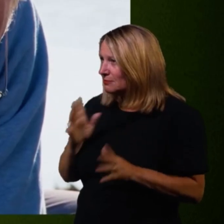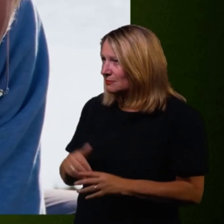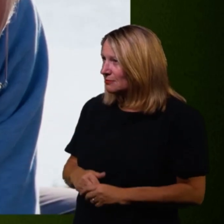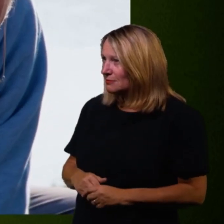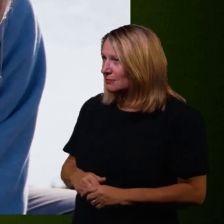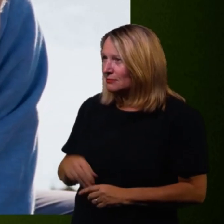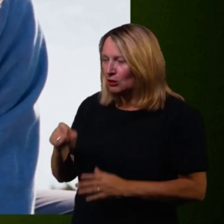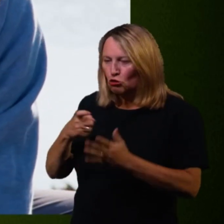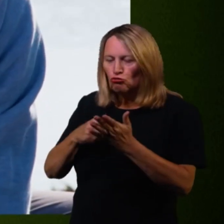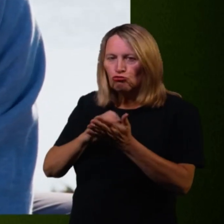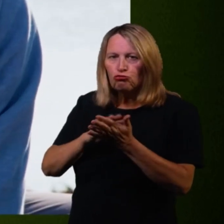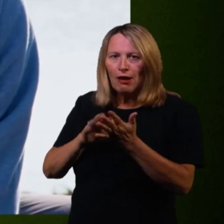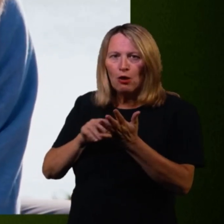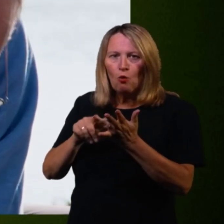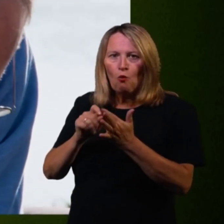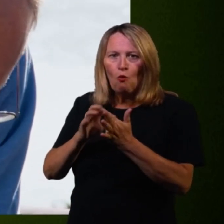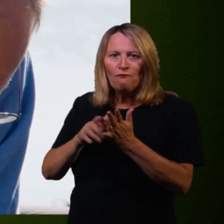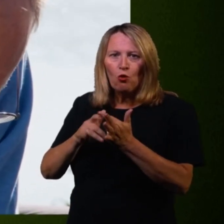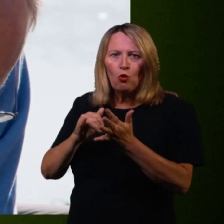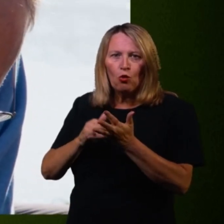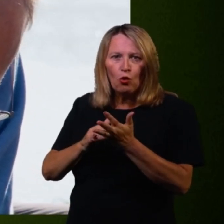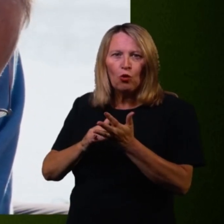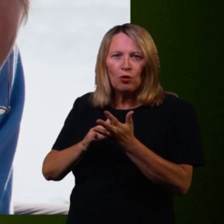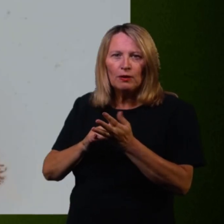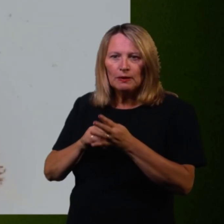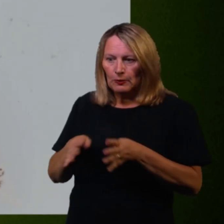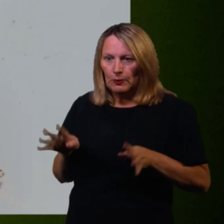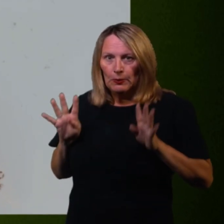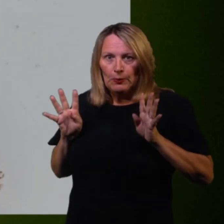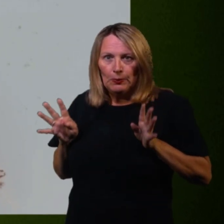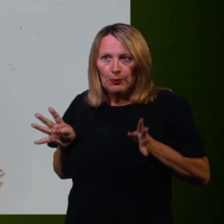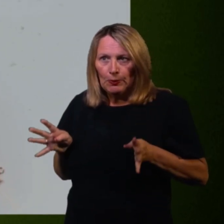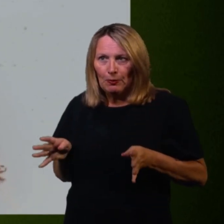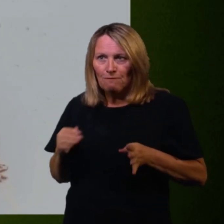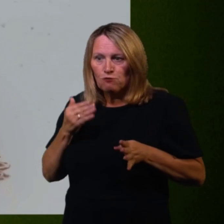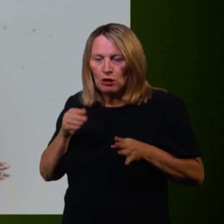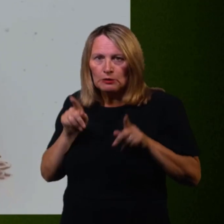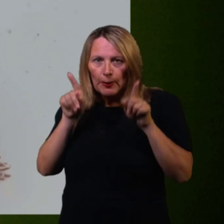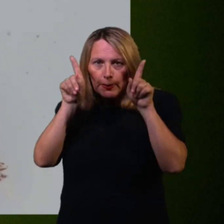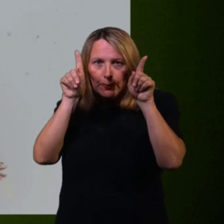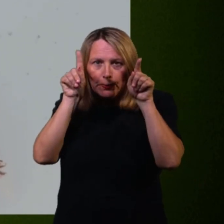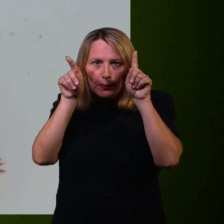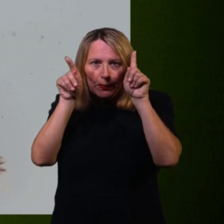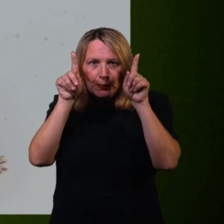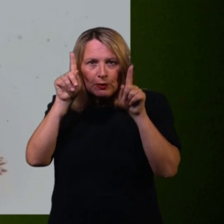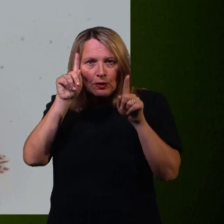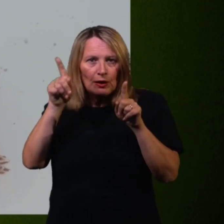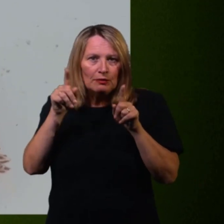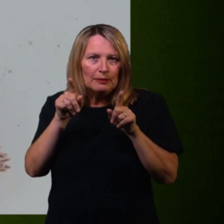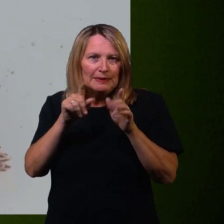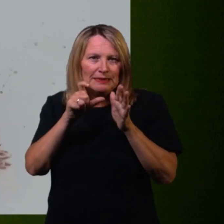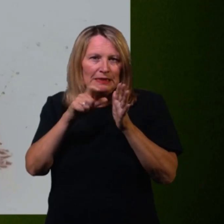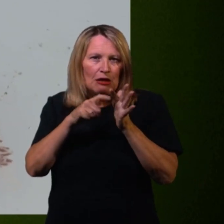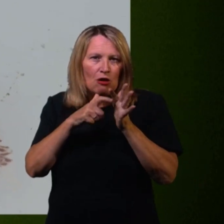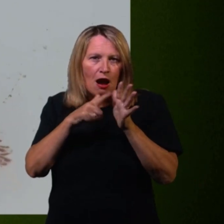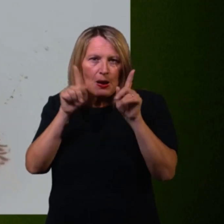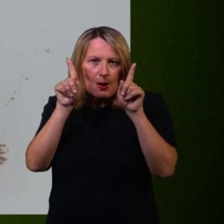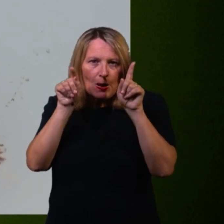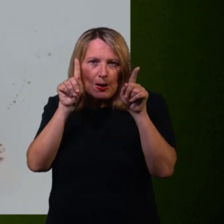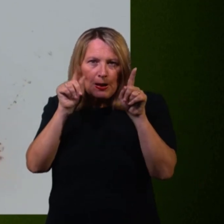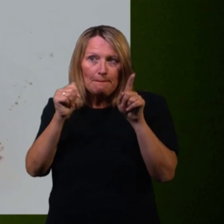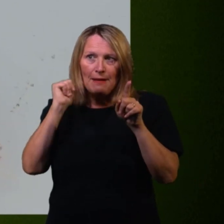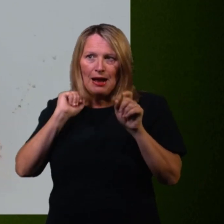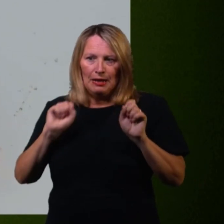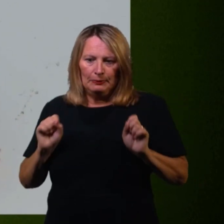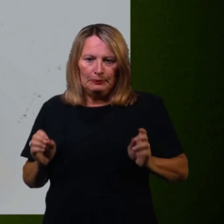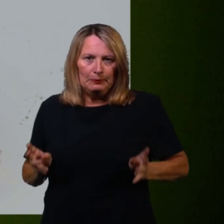got rhinophores, which are the tentacles at the front, and then they've what they're called kerata, all these apparently tentacles on the back. And those are